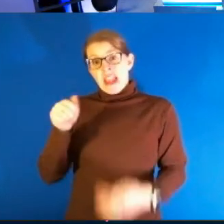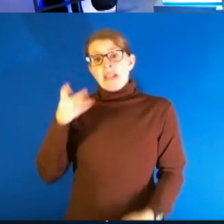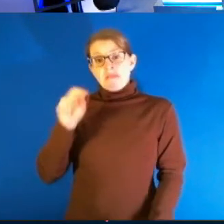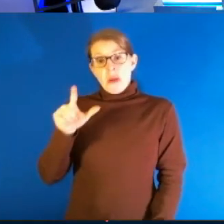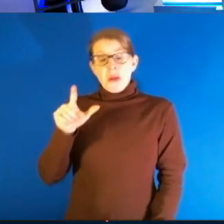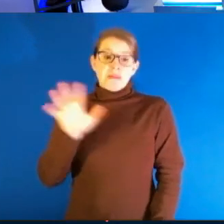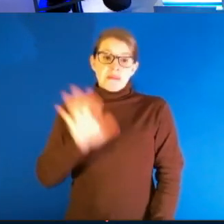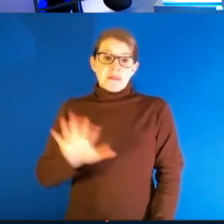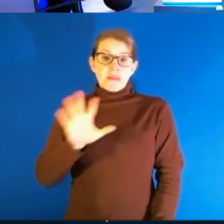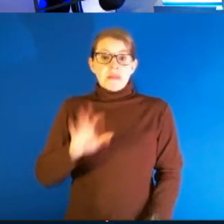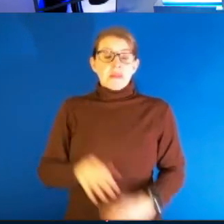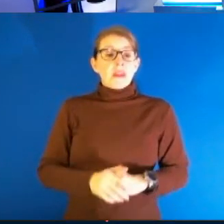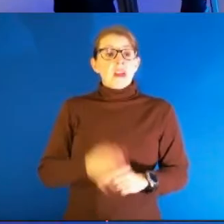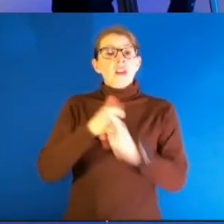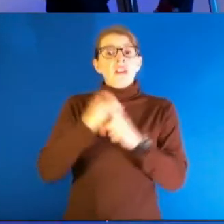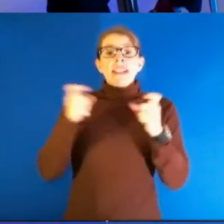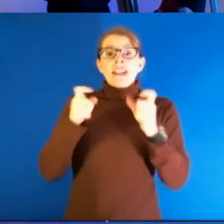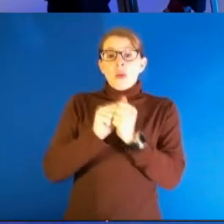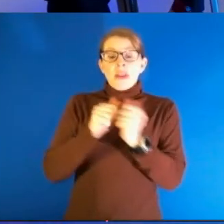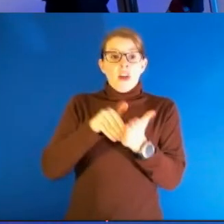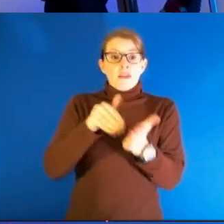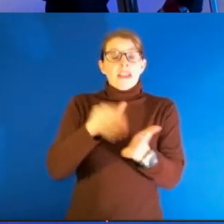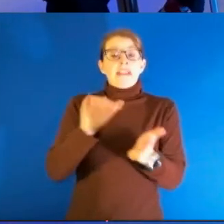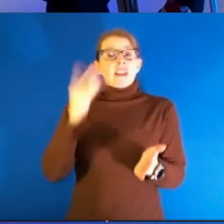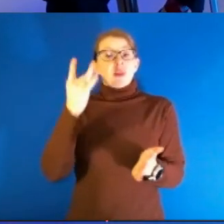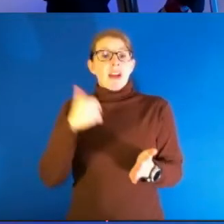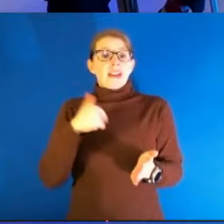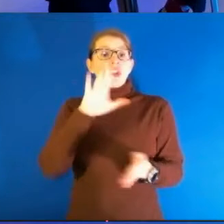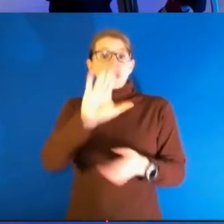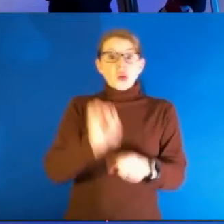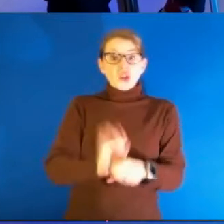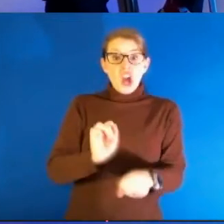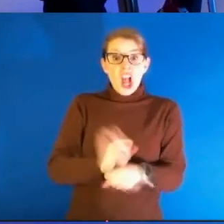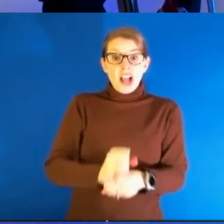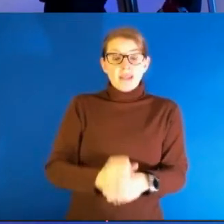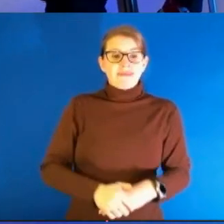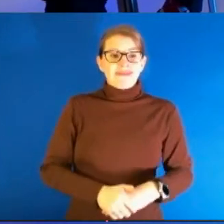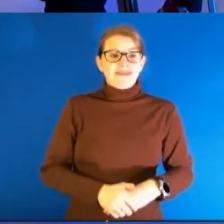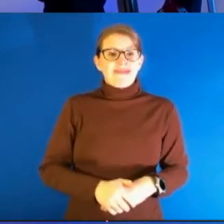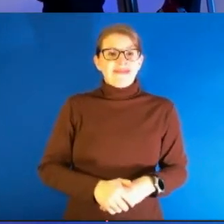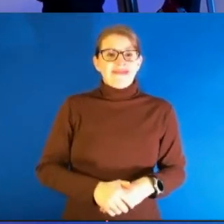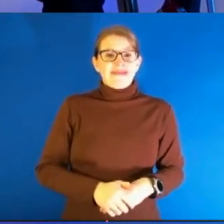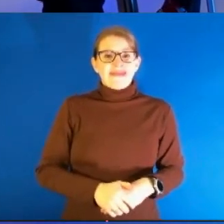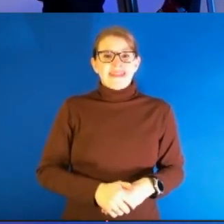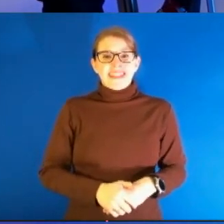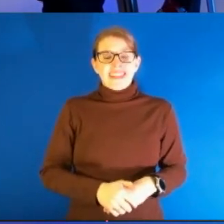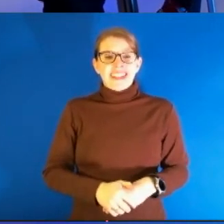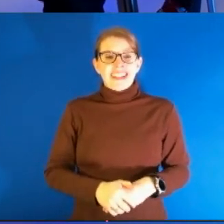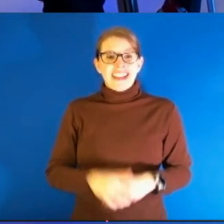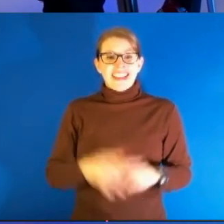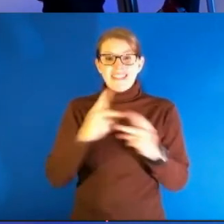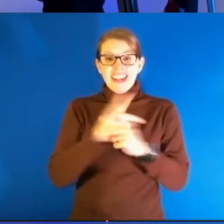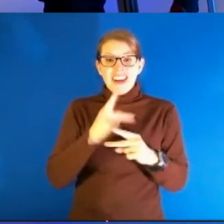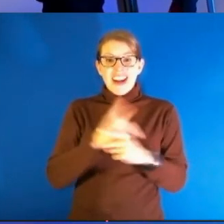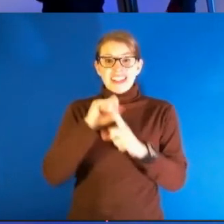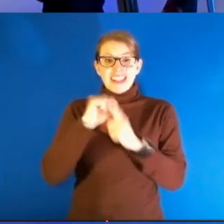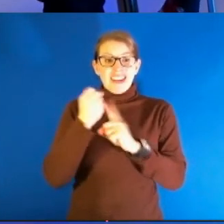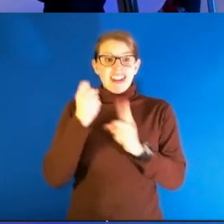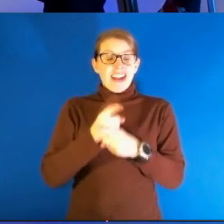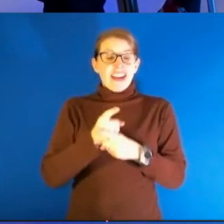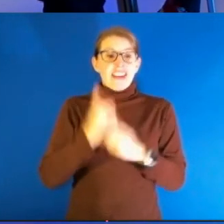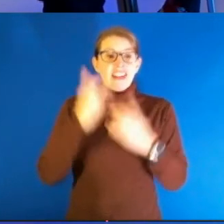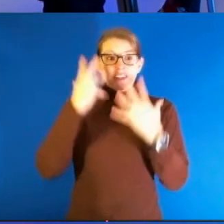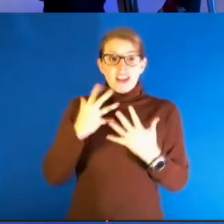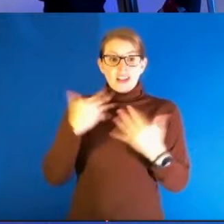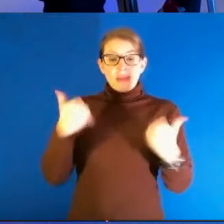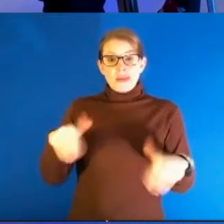is something you deal with all the time. This is why this is your job, is to kind of figure out those situations, right? And unfortunately, a large part of my job,